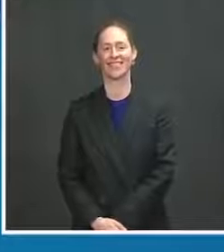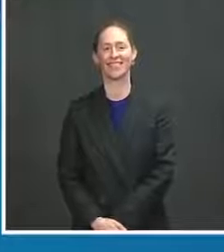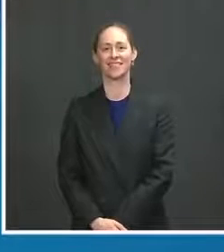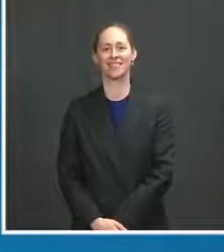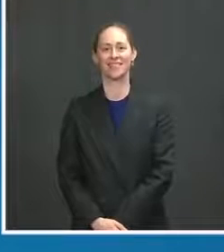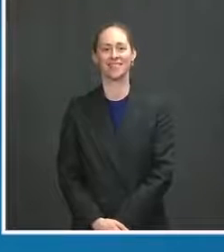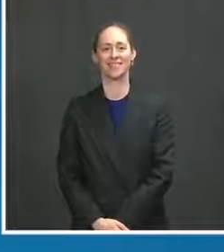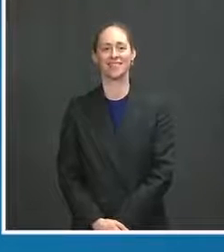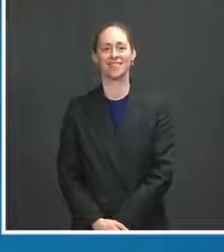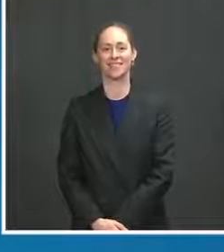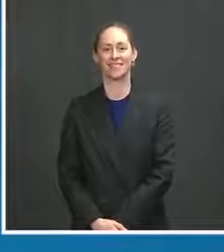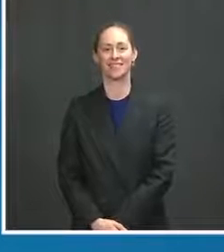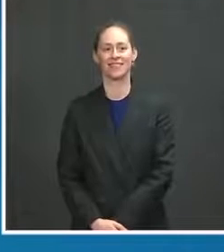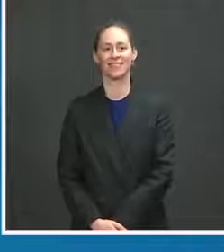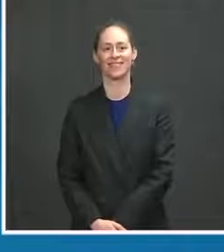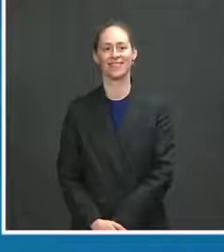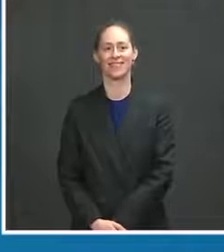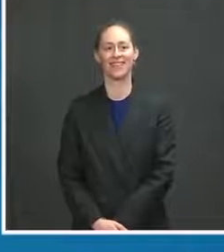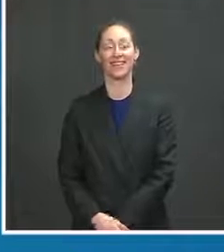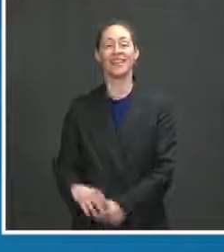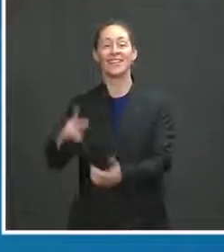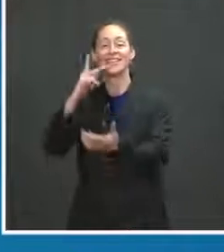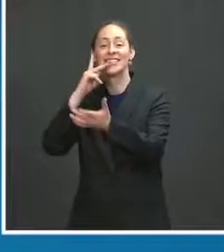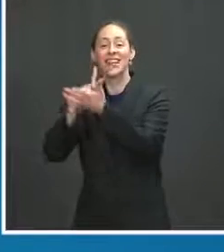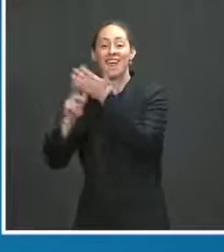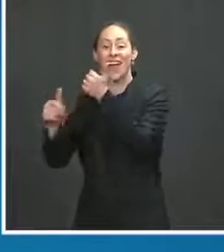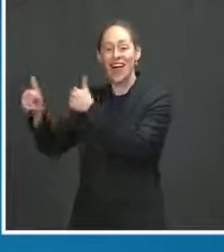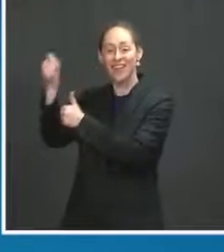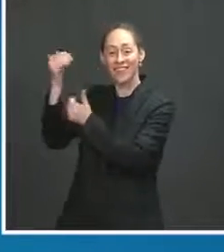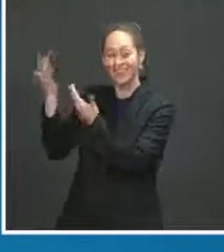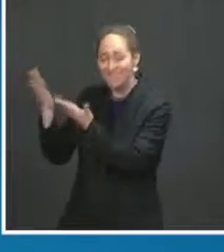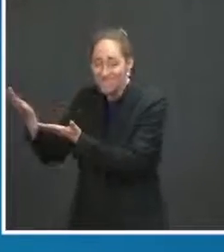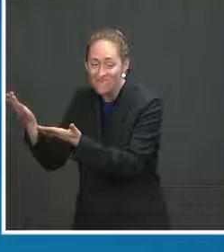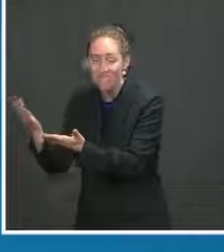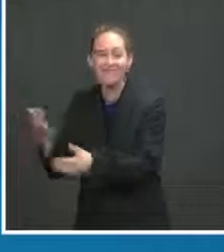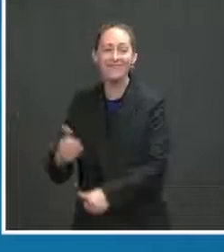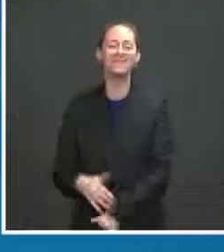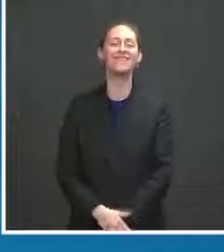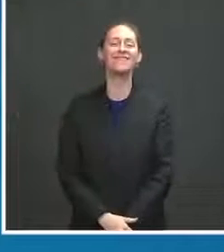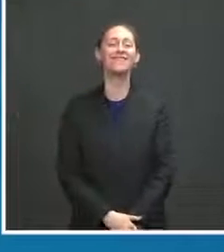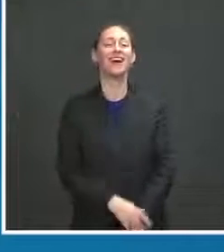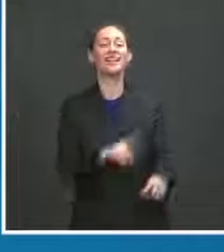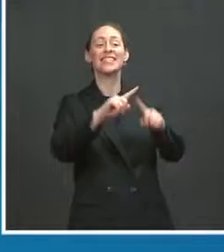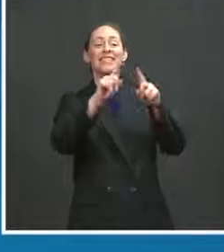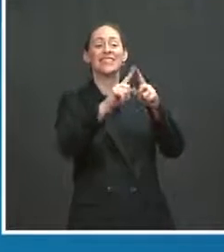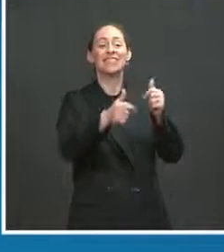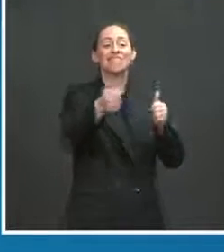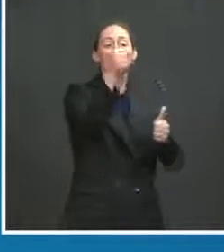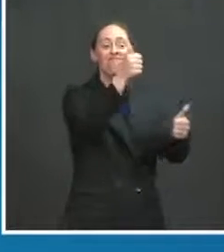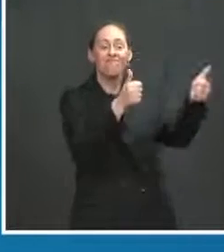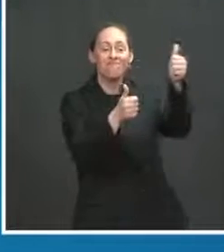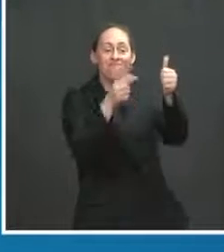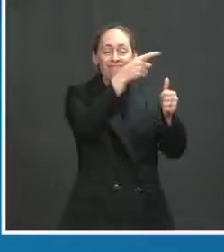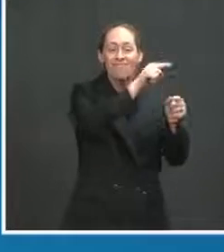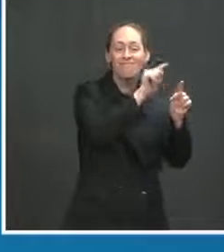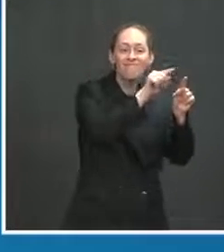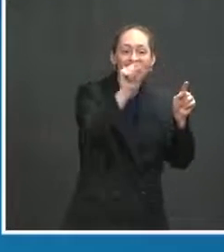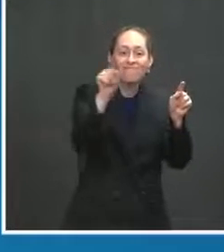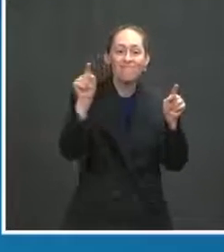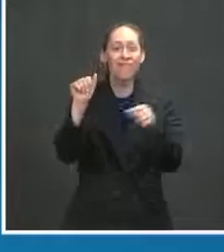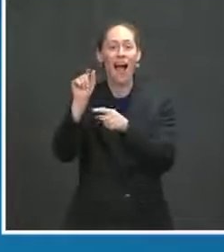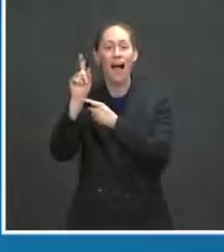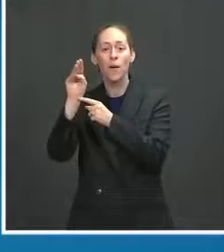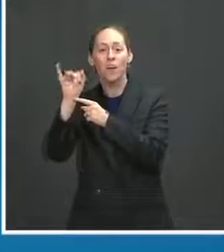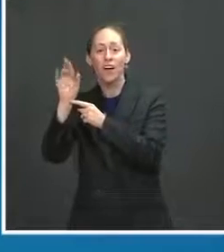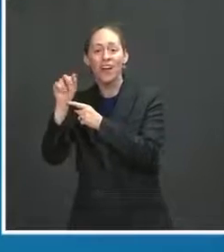Acting Secretary Thomas Harker, General David Berger, Admiral Mike Gilday. Looking out